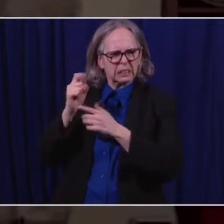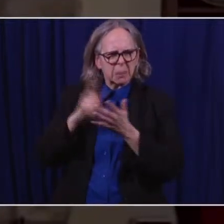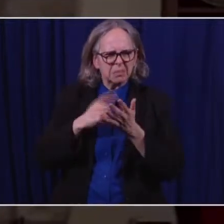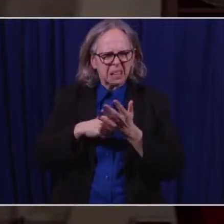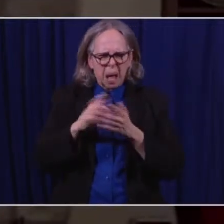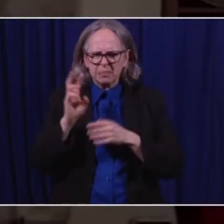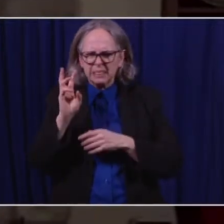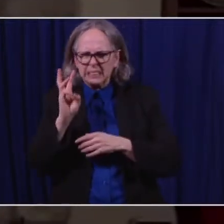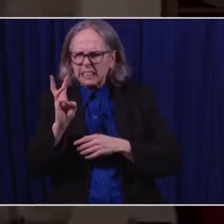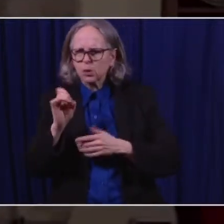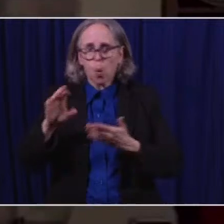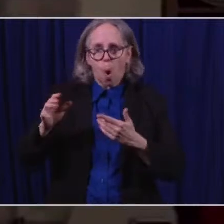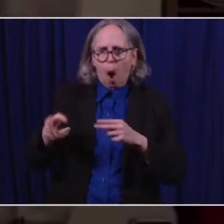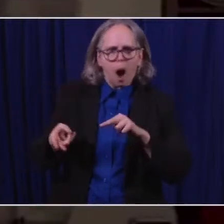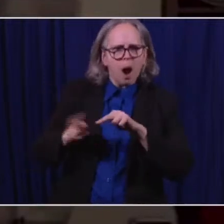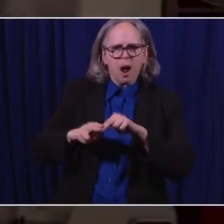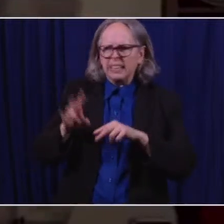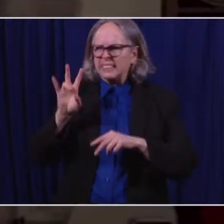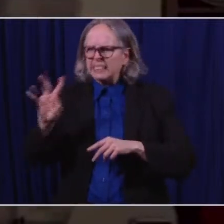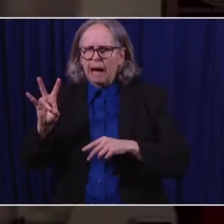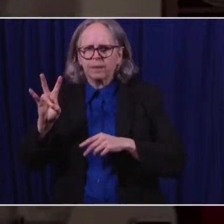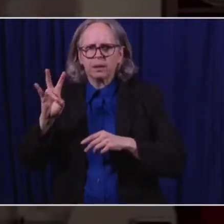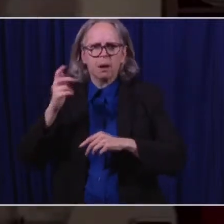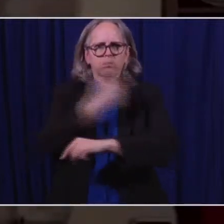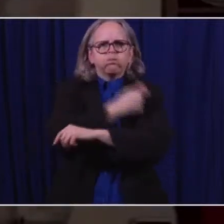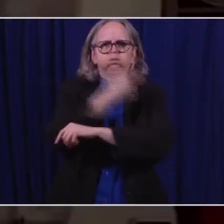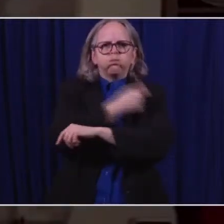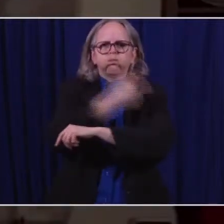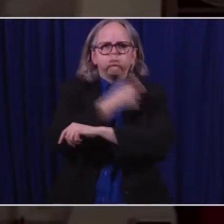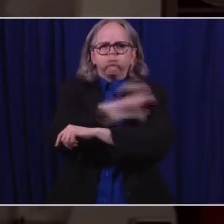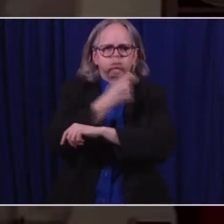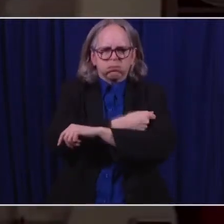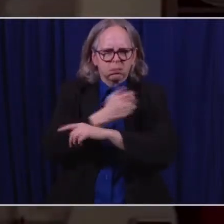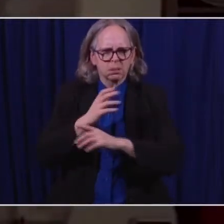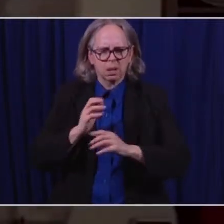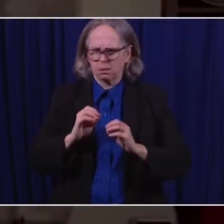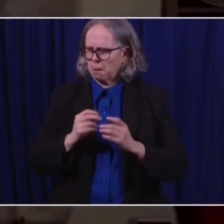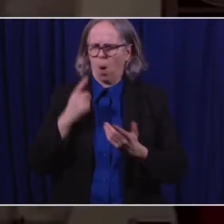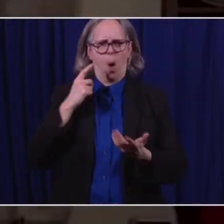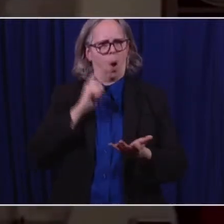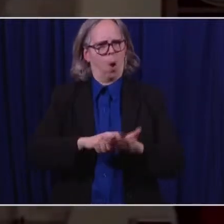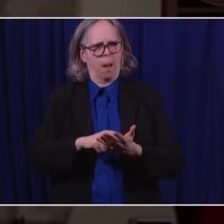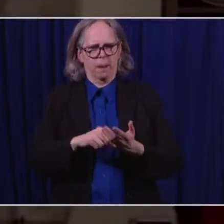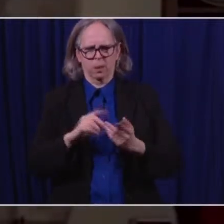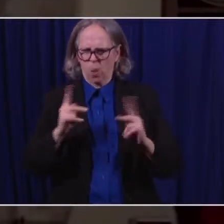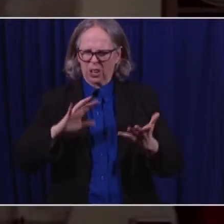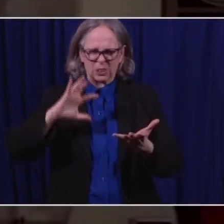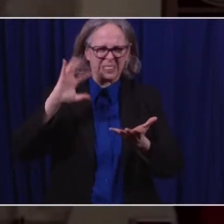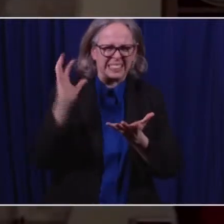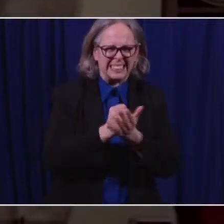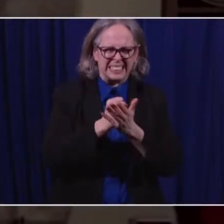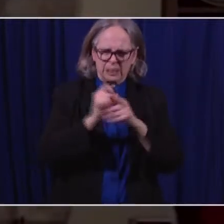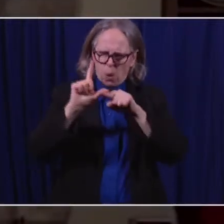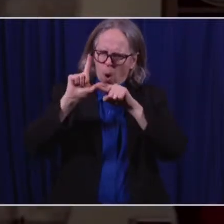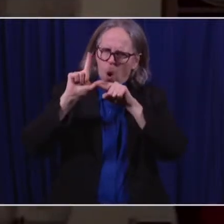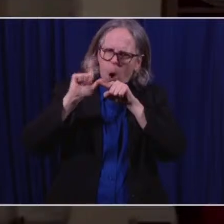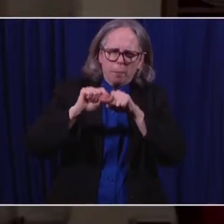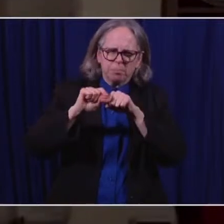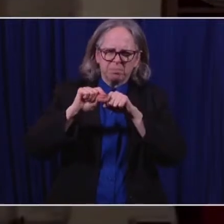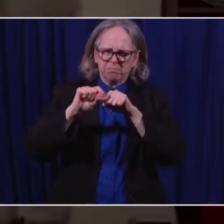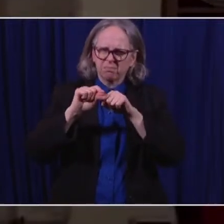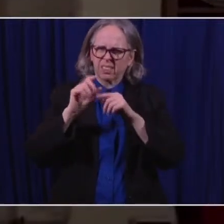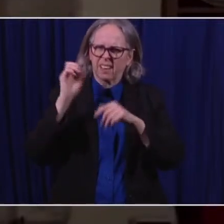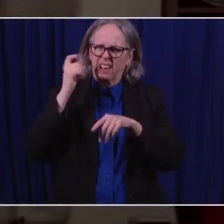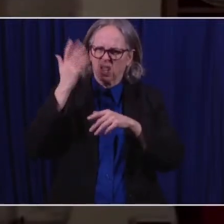7. So obviously, we want everyone out there to do everything they can to maximize this. And as